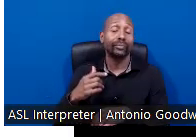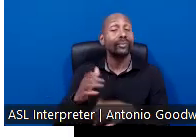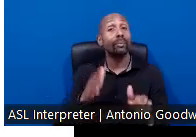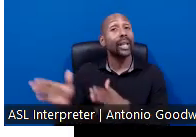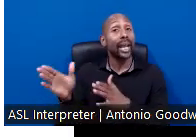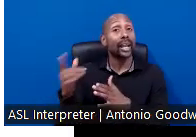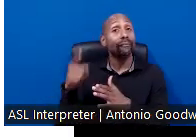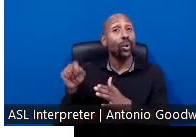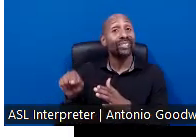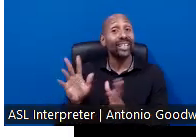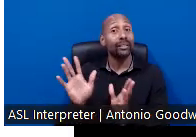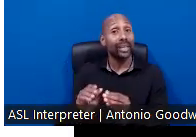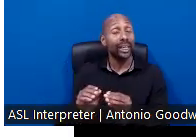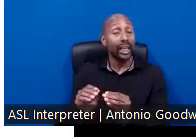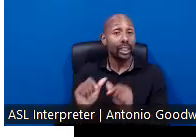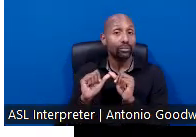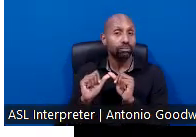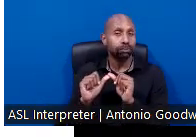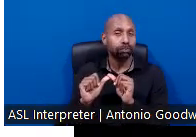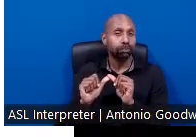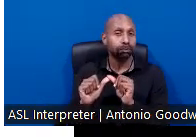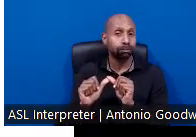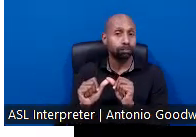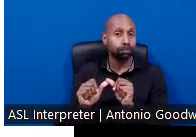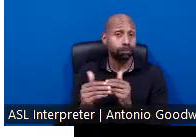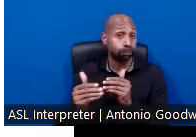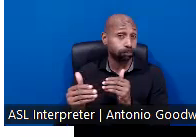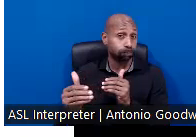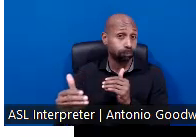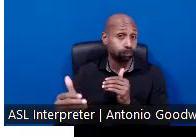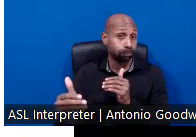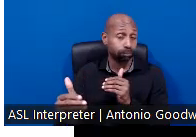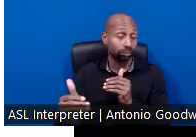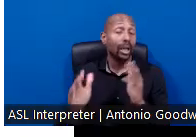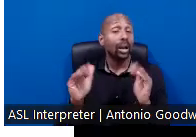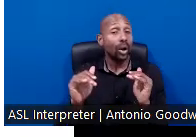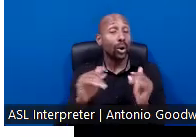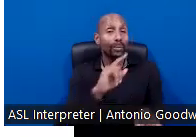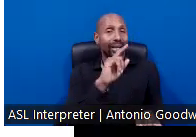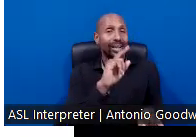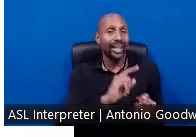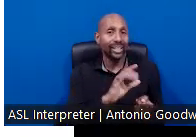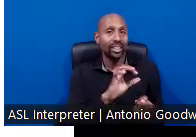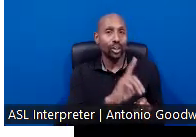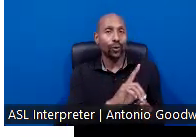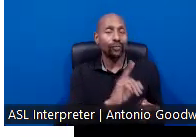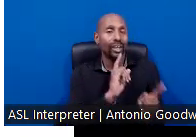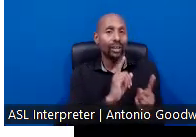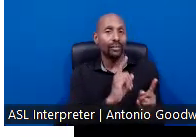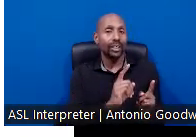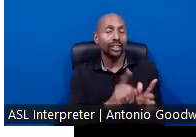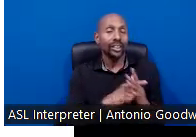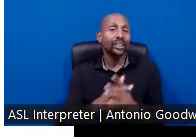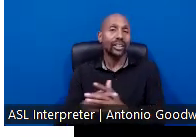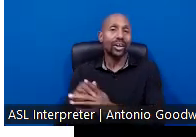indefinitely. And hopefully we start seeing less and less of the COVID conversations, and we start talking about more of like food insecurities and